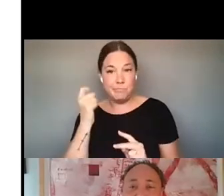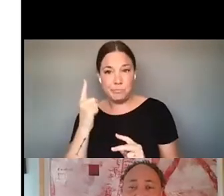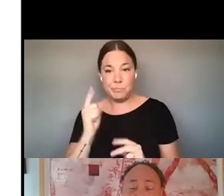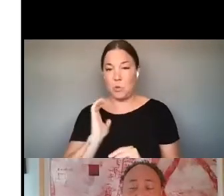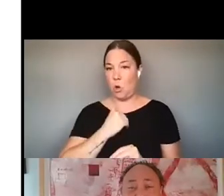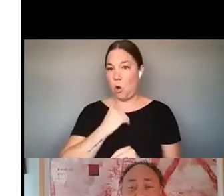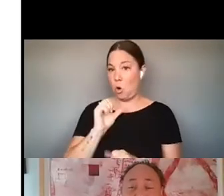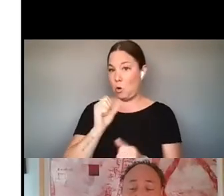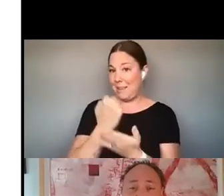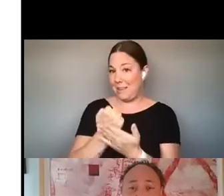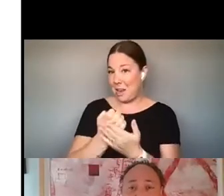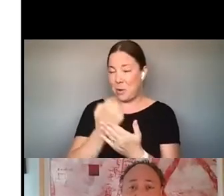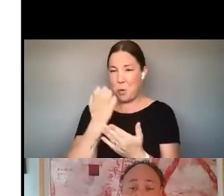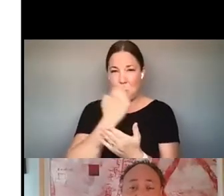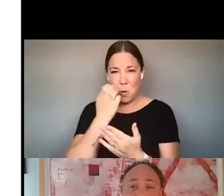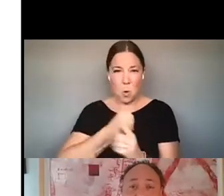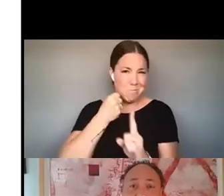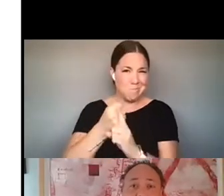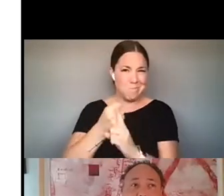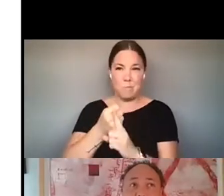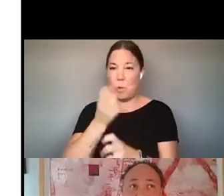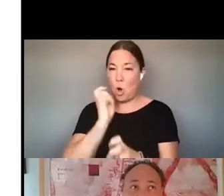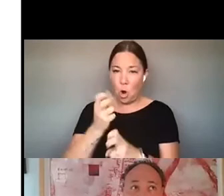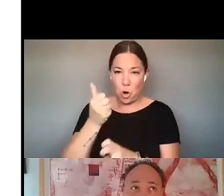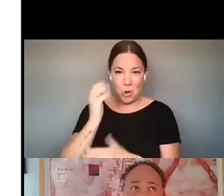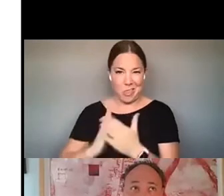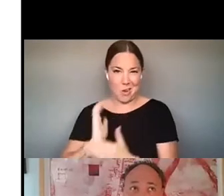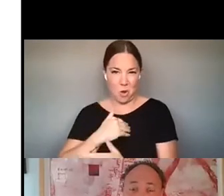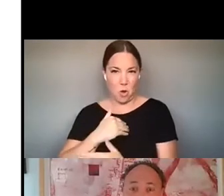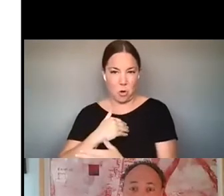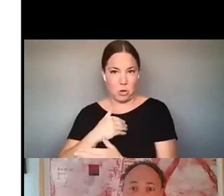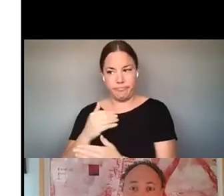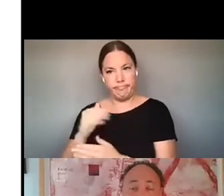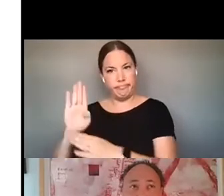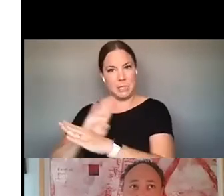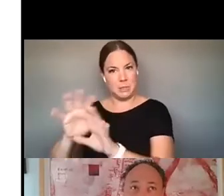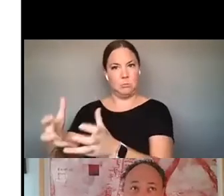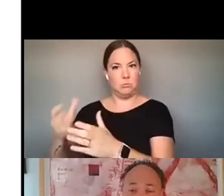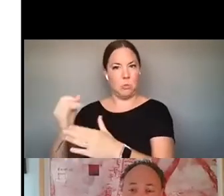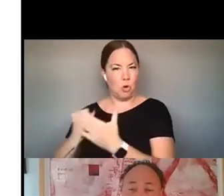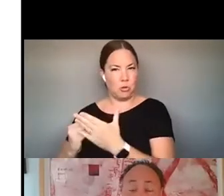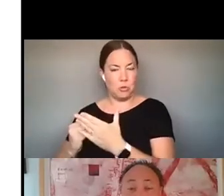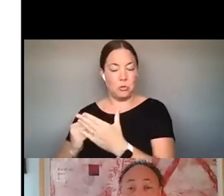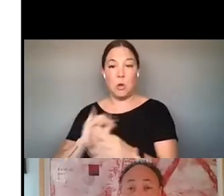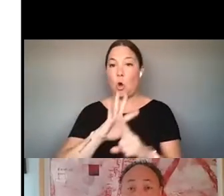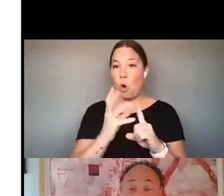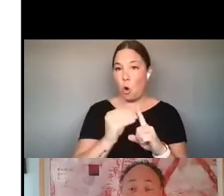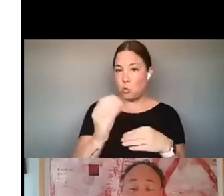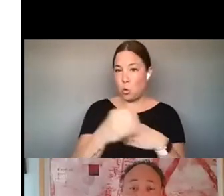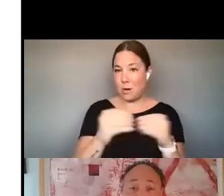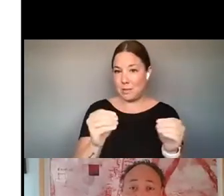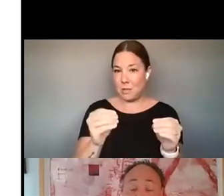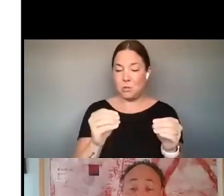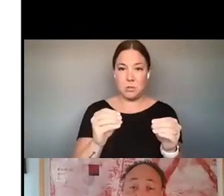have been hit harder by COVID-19 than the arts. Cultural organizations were among the first